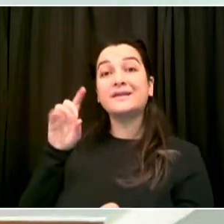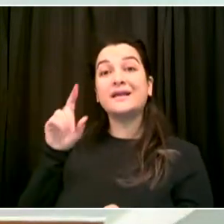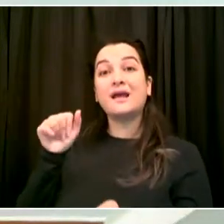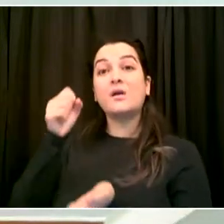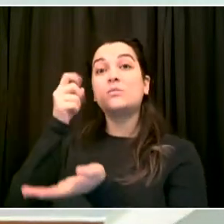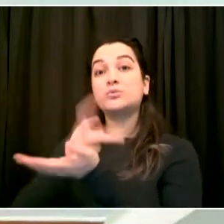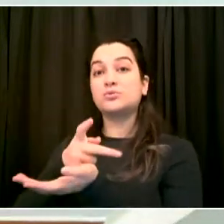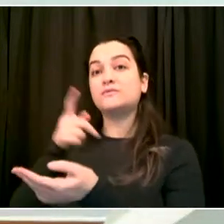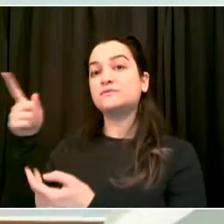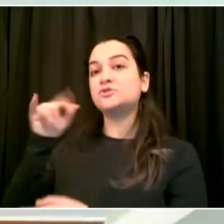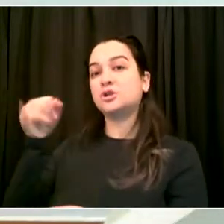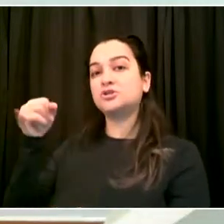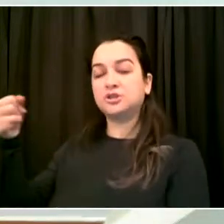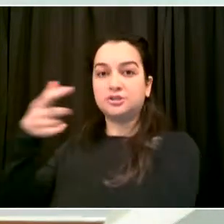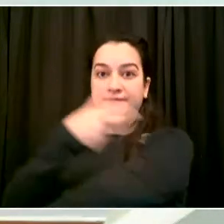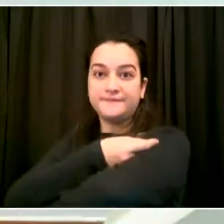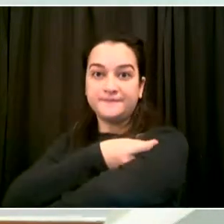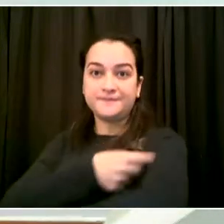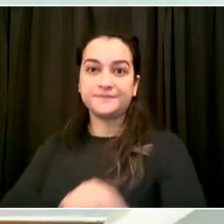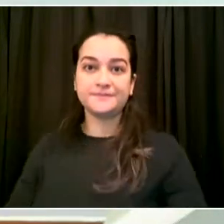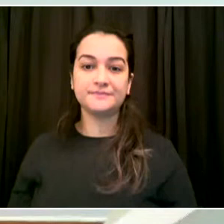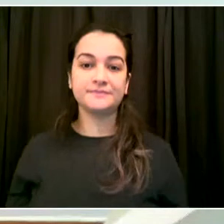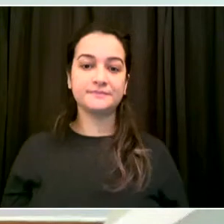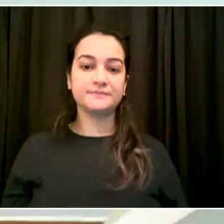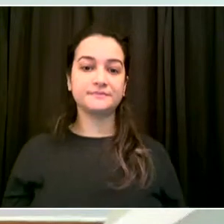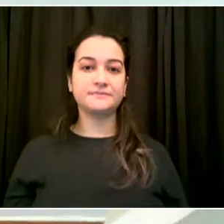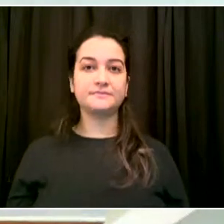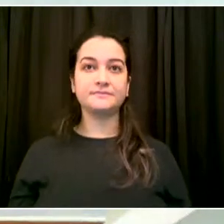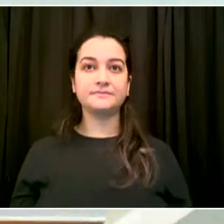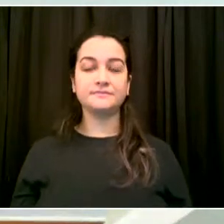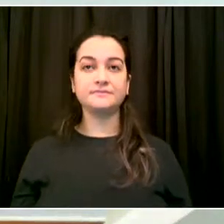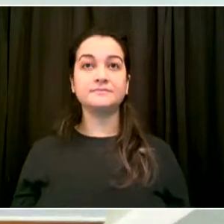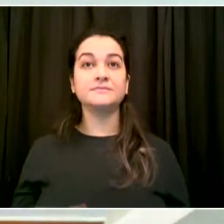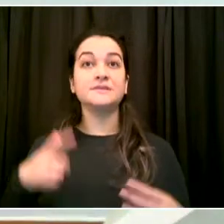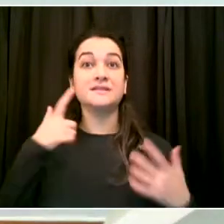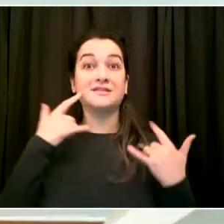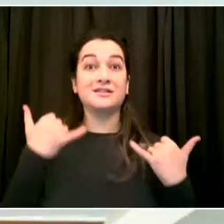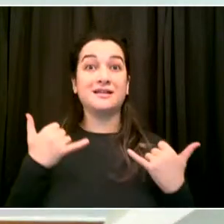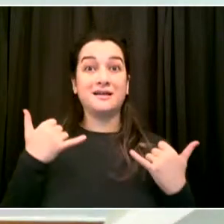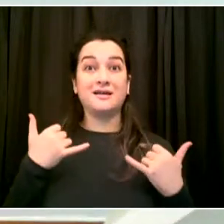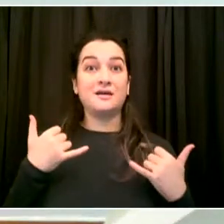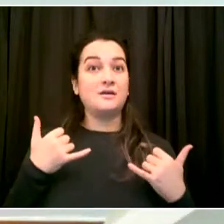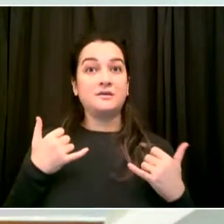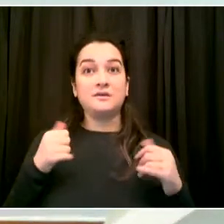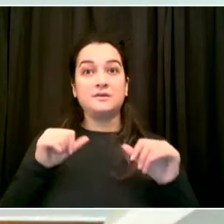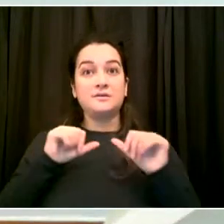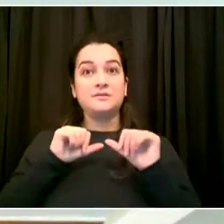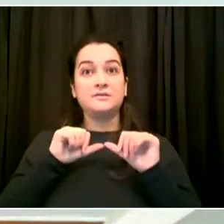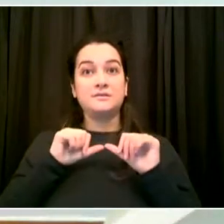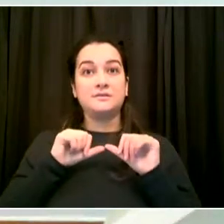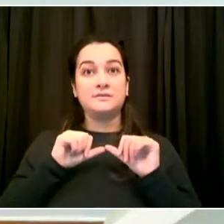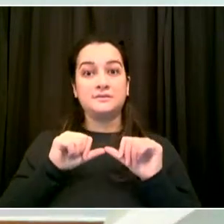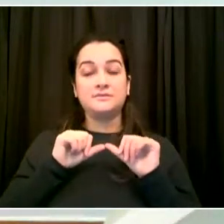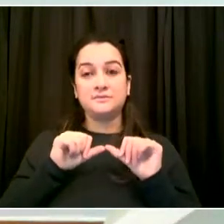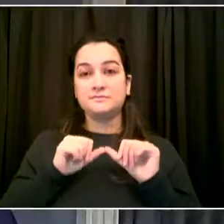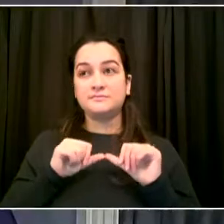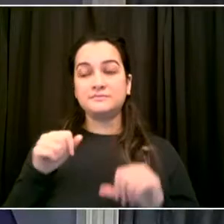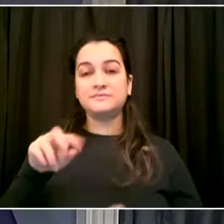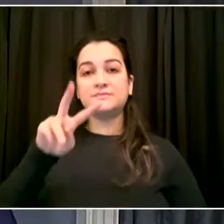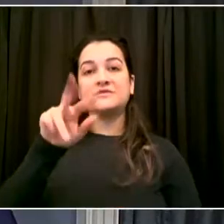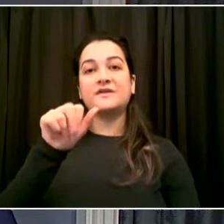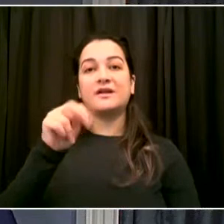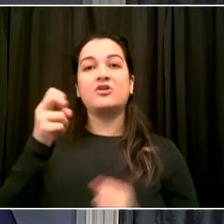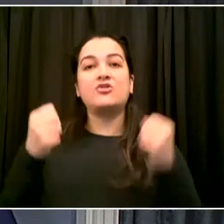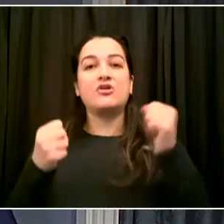we are going to be bringing vaccines as we currently are to NYCHA communities and then going beyond there. And otherwise, I agree with everything Dr. Choksi said. Thank you very much. Go